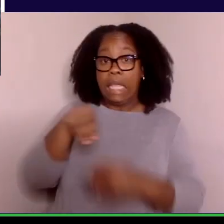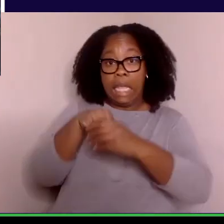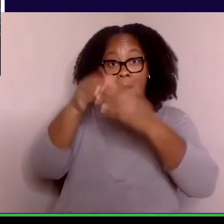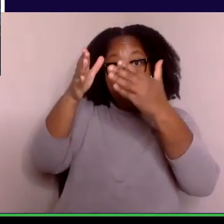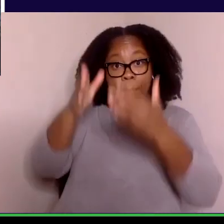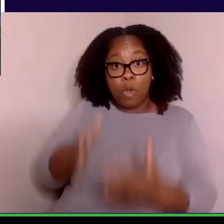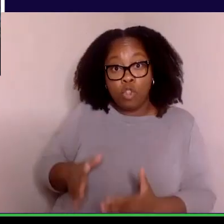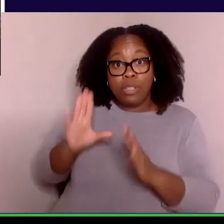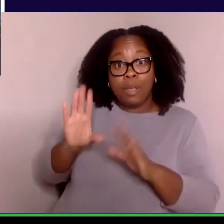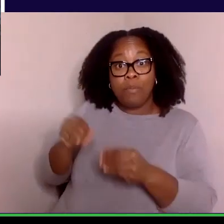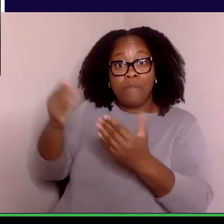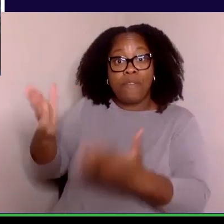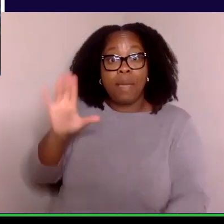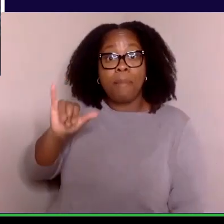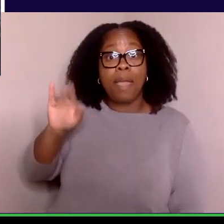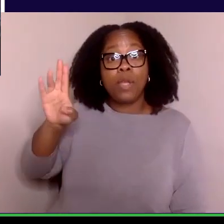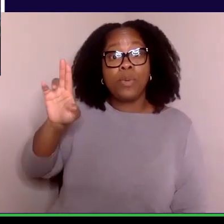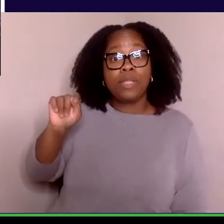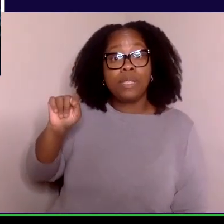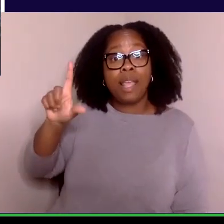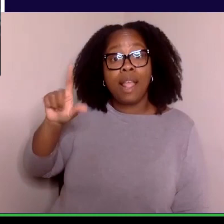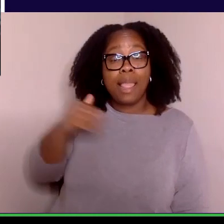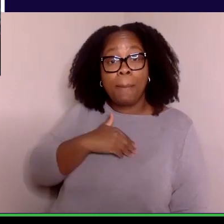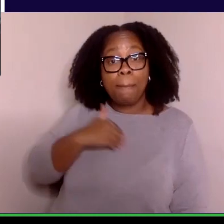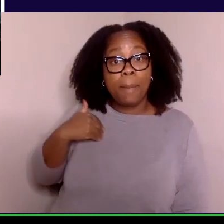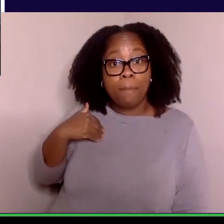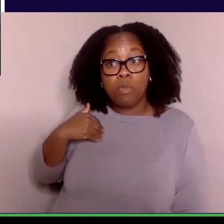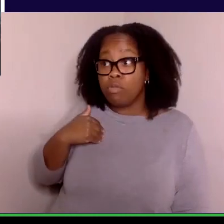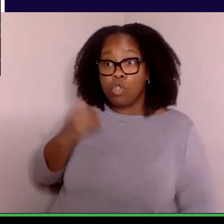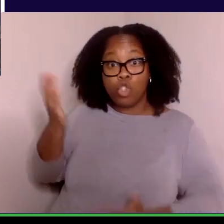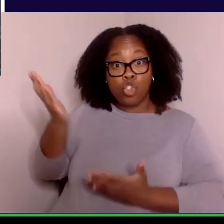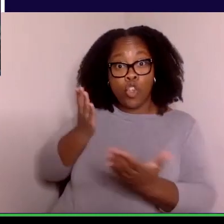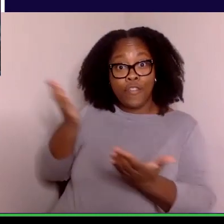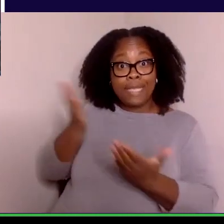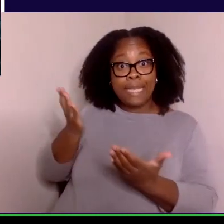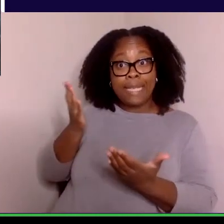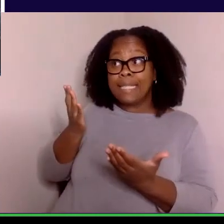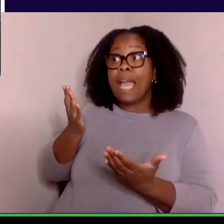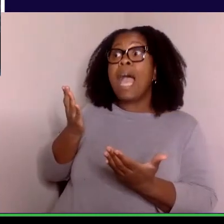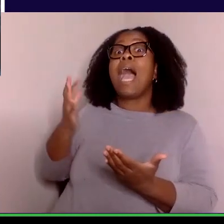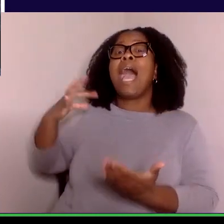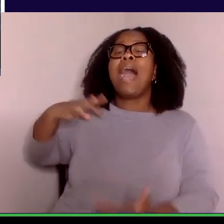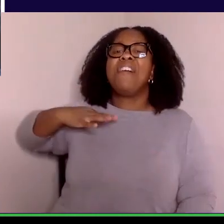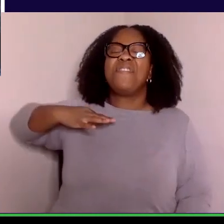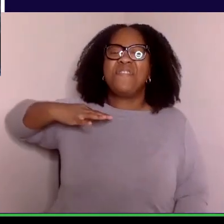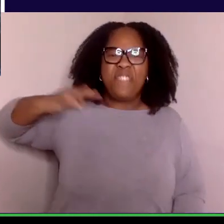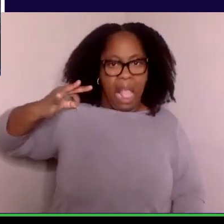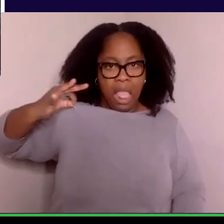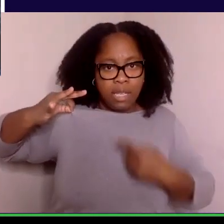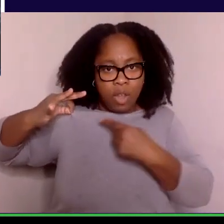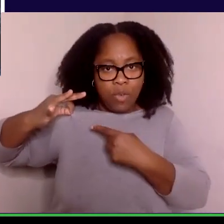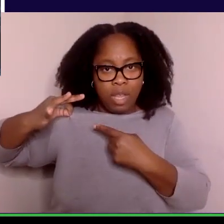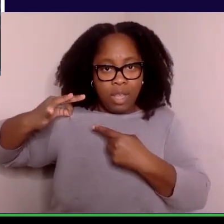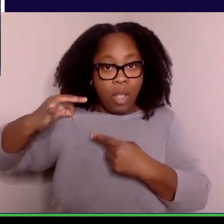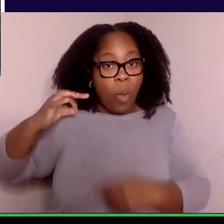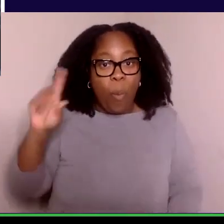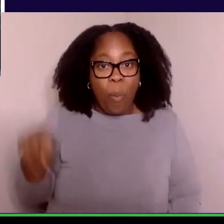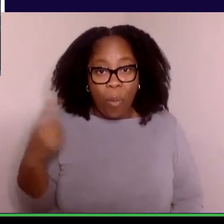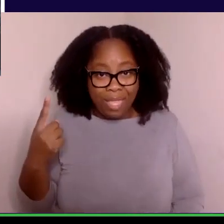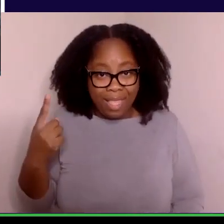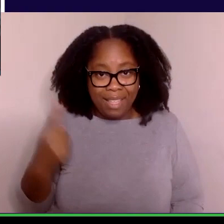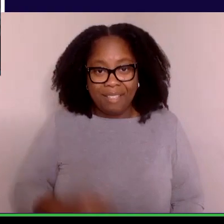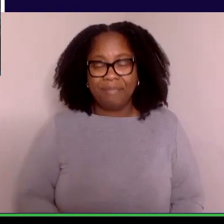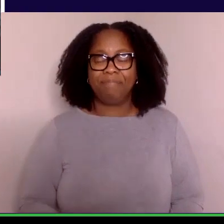UTLA members are strictly voluntary. And now to the other end of